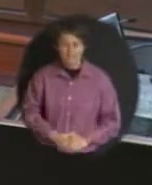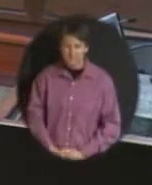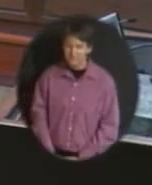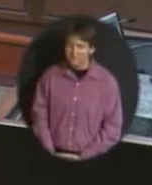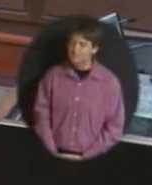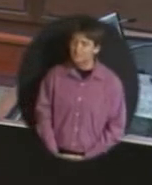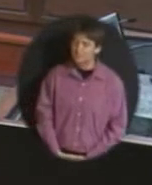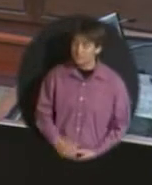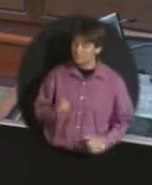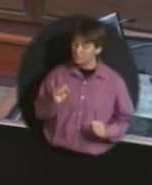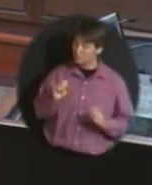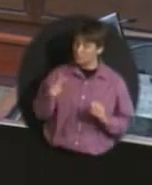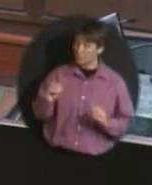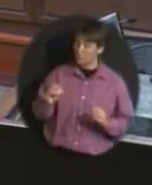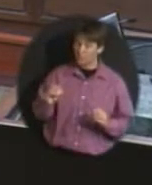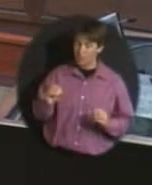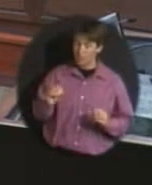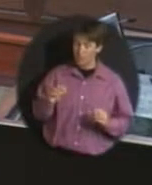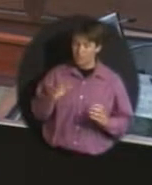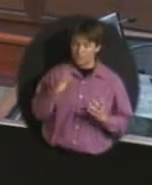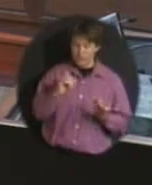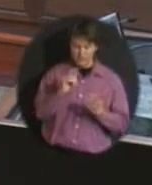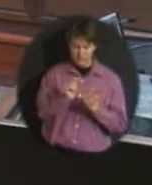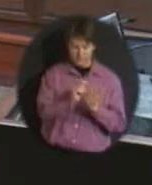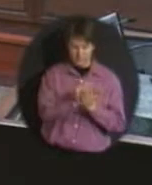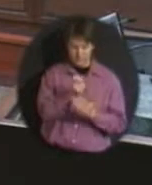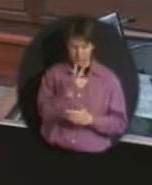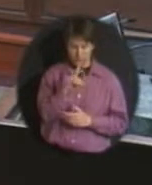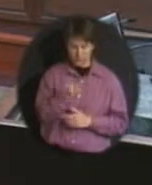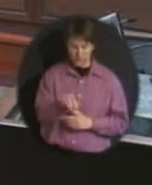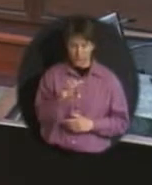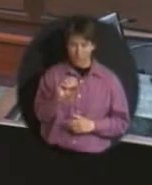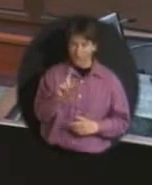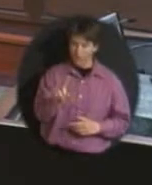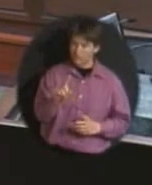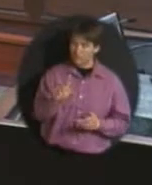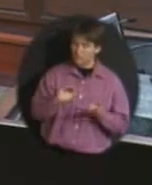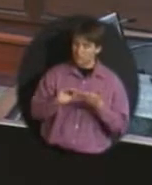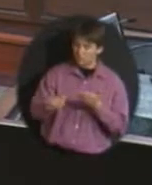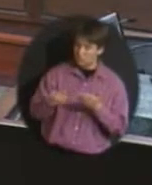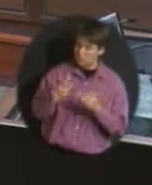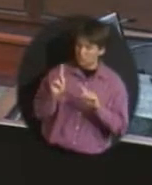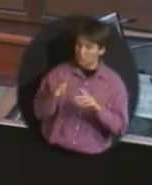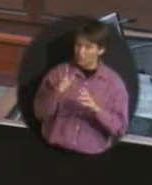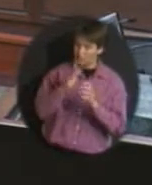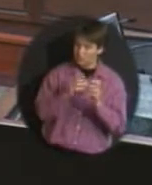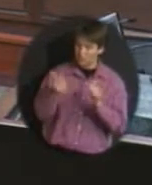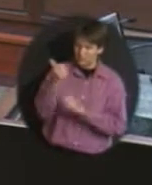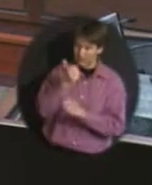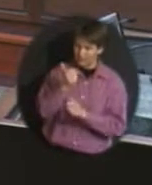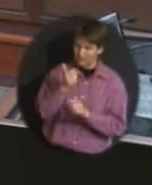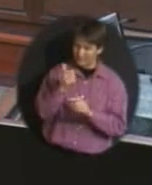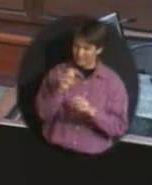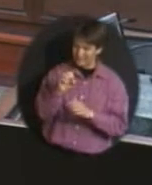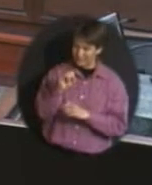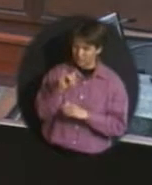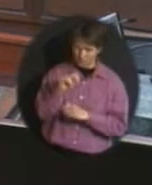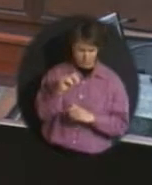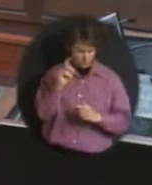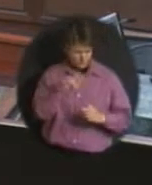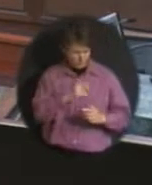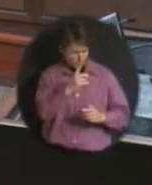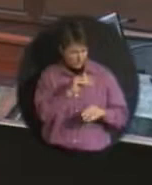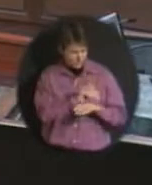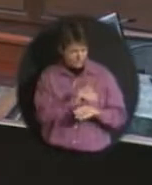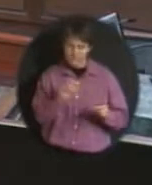yeah. Would be that time of our agenda of 12.01 for adjourn to executive session. Dr. Berry, do we need an executive session this evening? We do, and